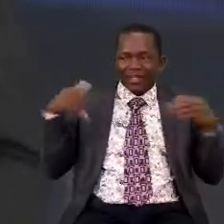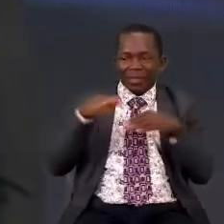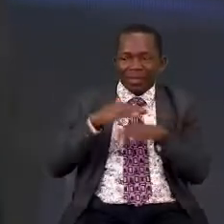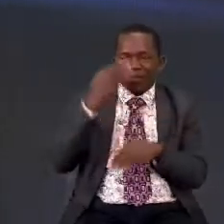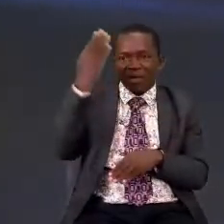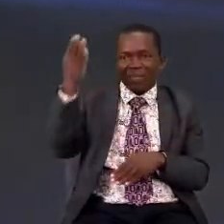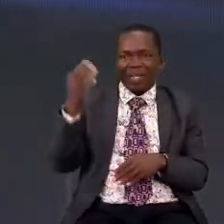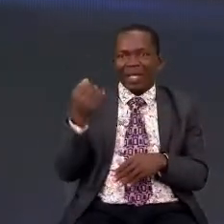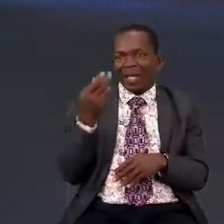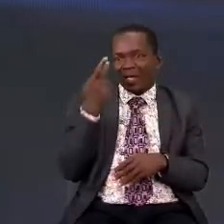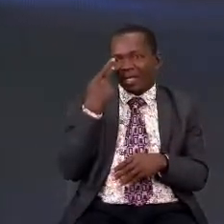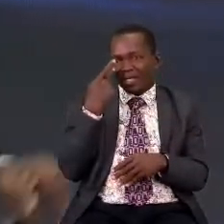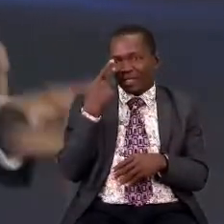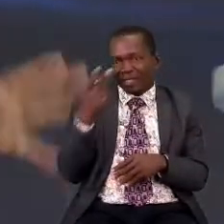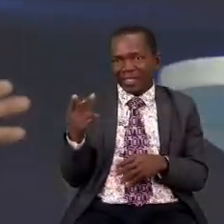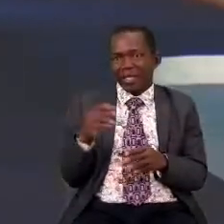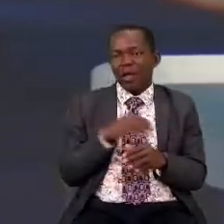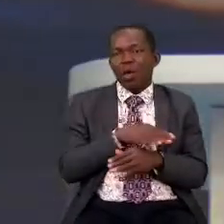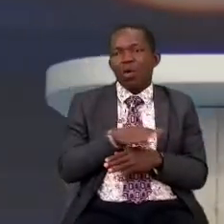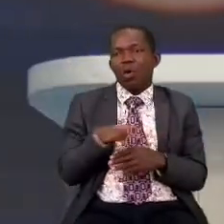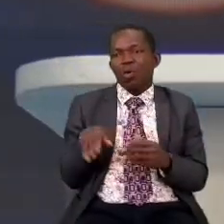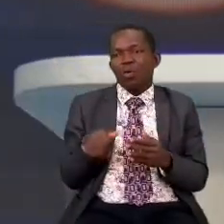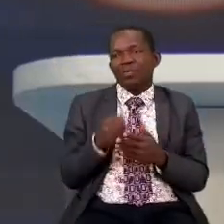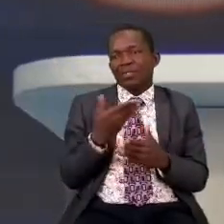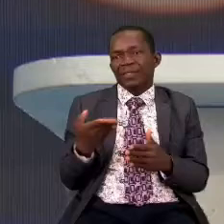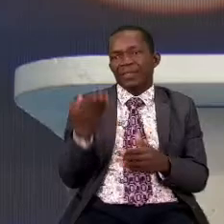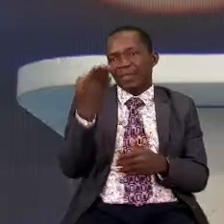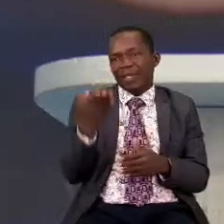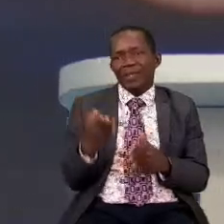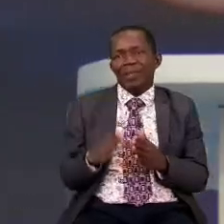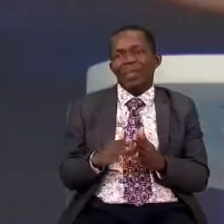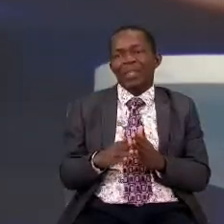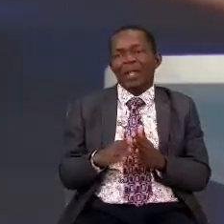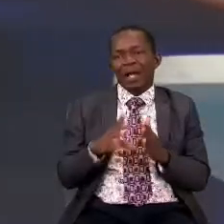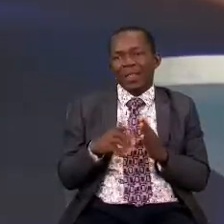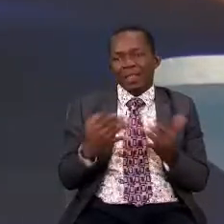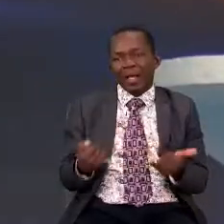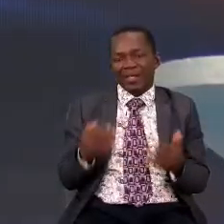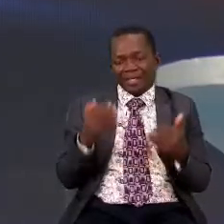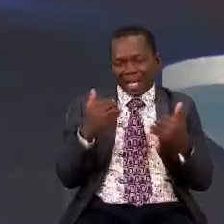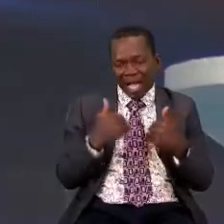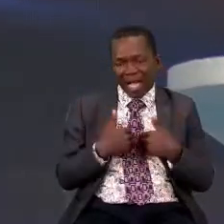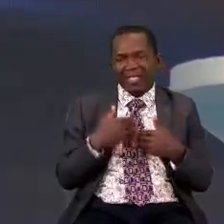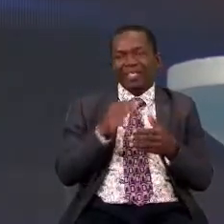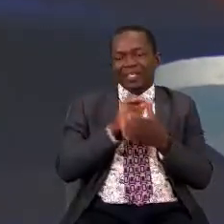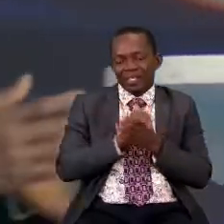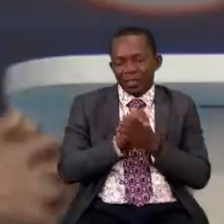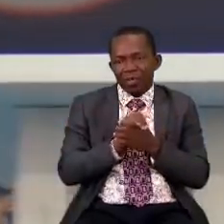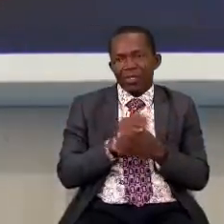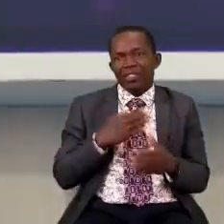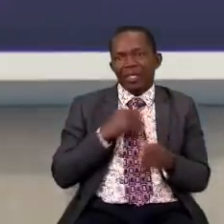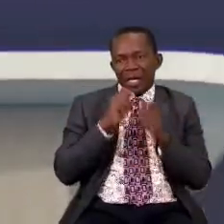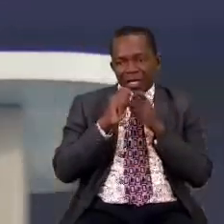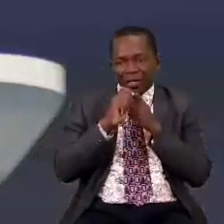the reward. It's promotion. When a believer lives here and he goes to the great beyond, look